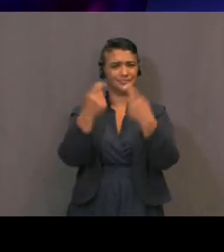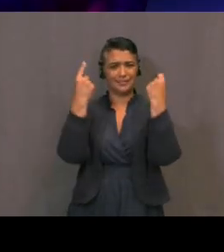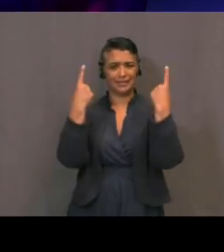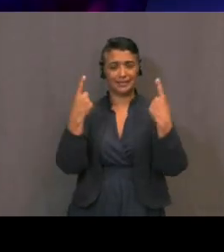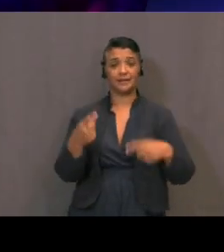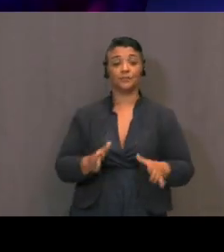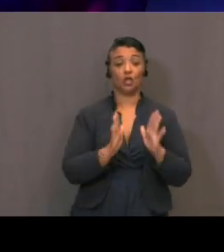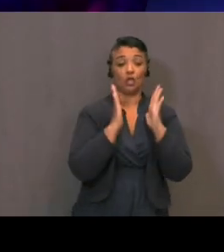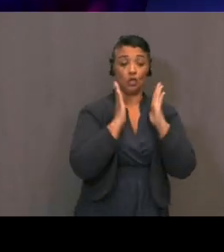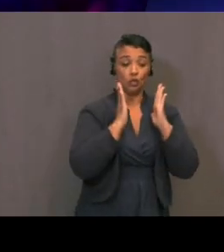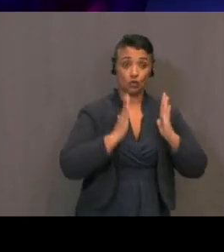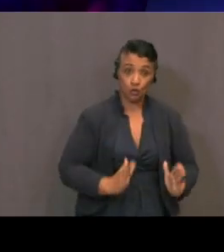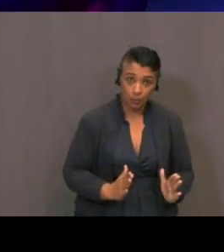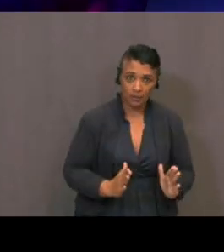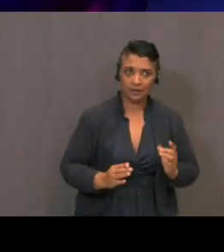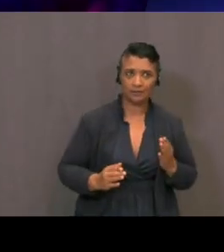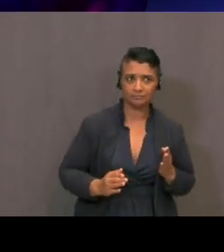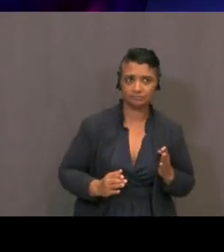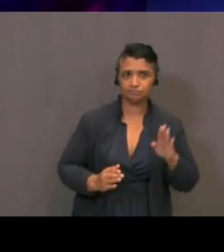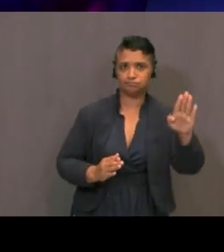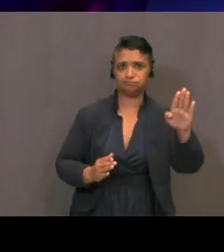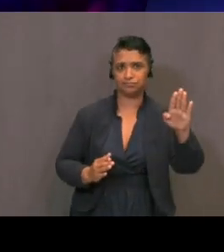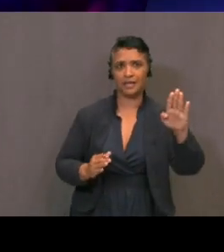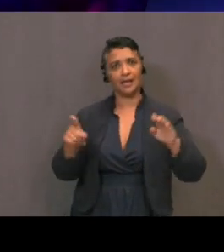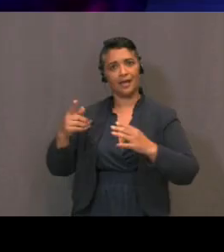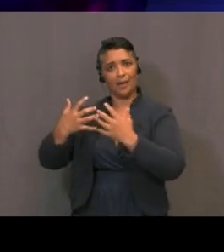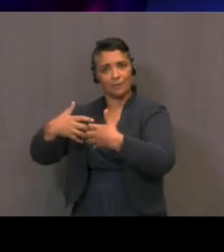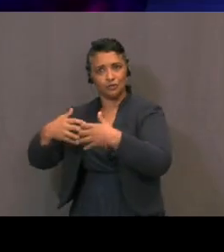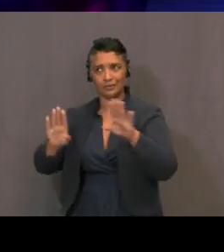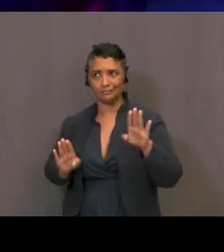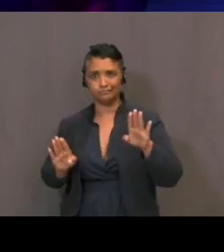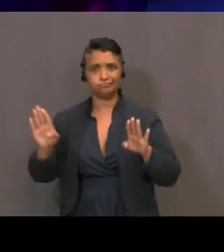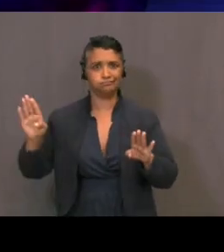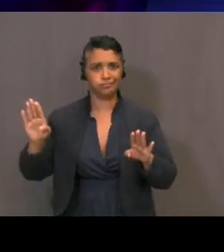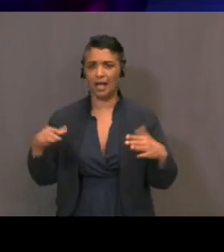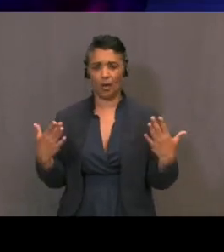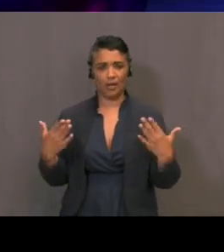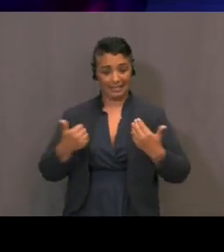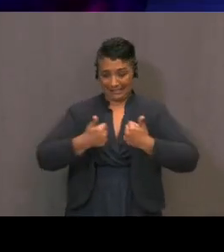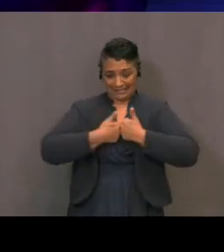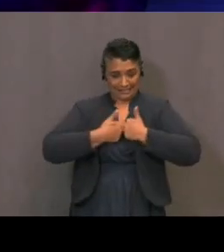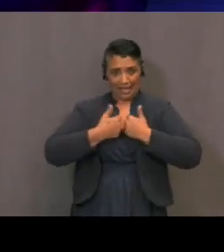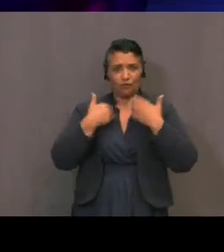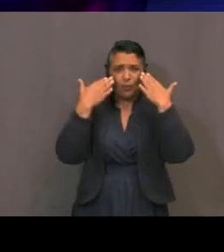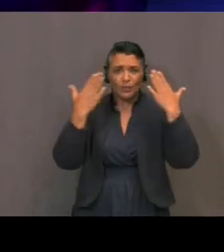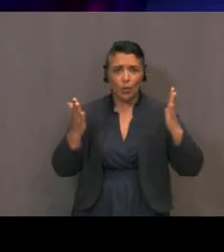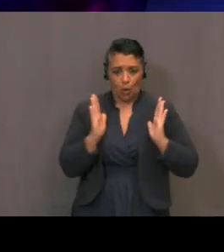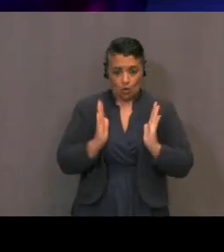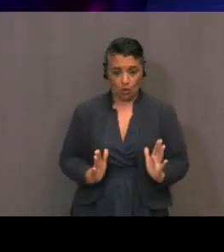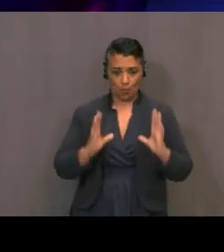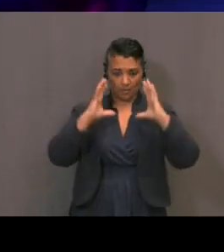that humanity actually excels at. It is something that we don't even ourselves inside have a good enough understanding